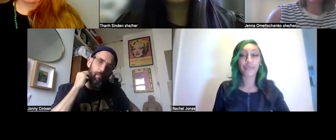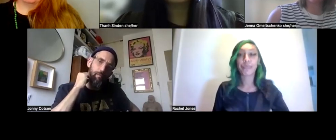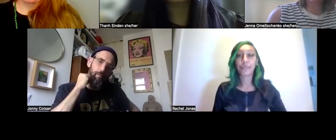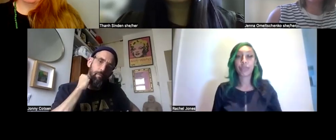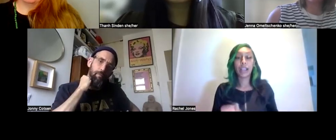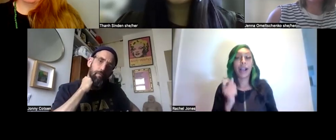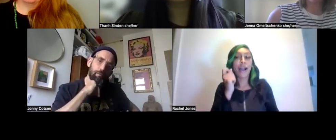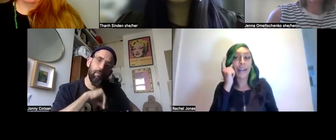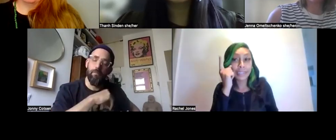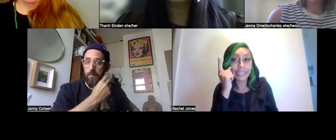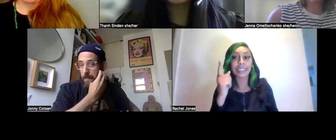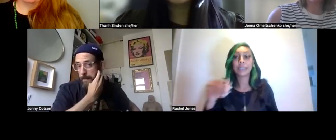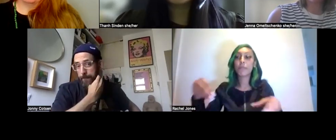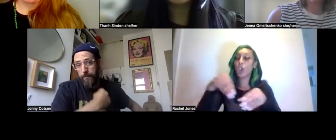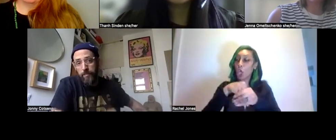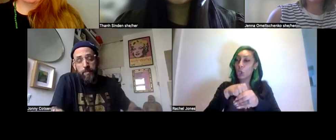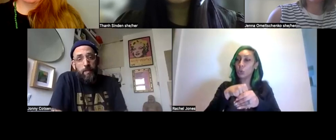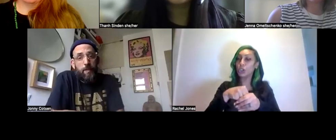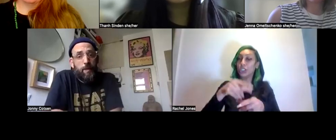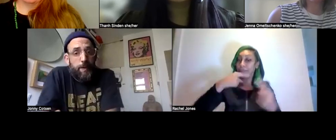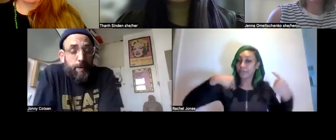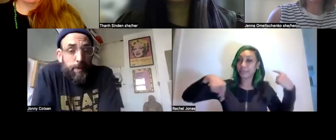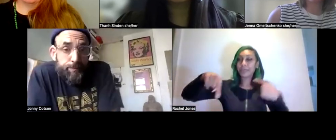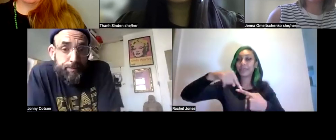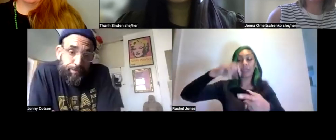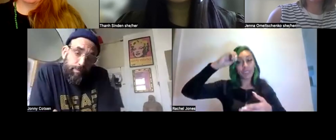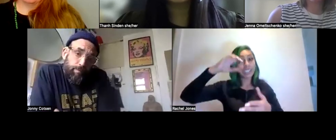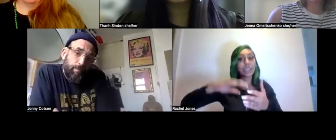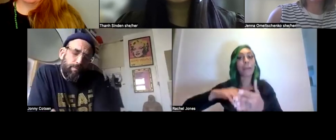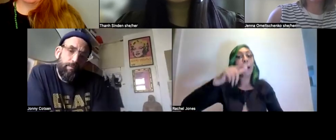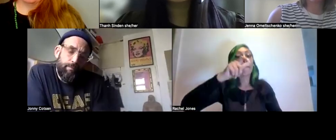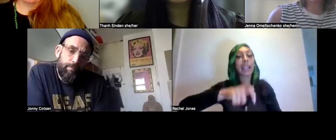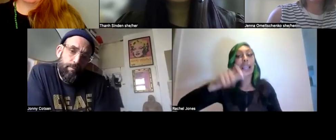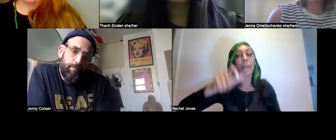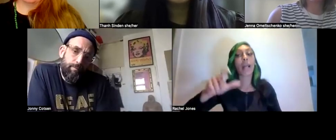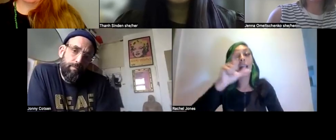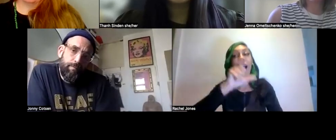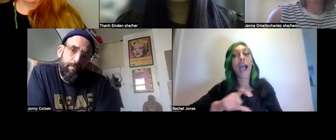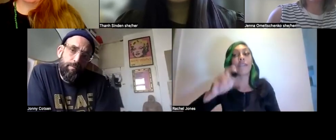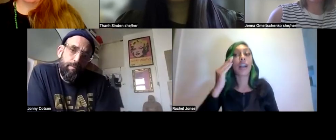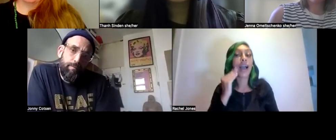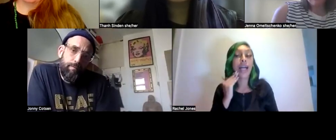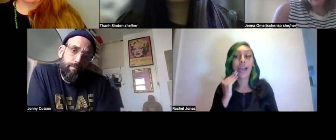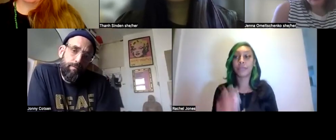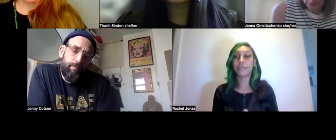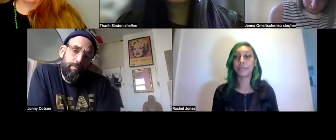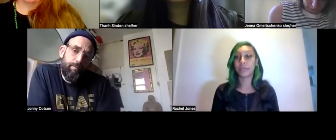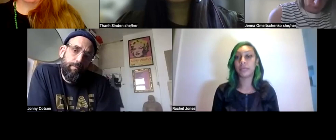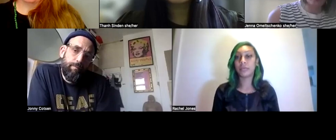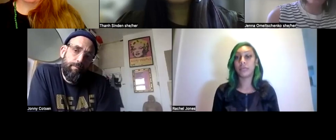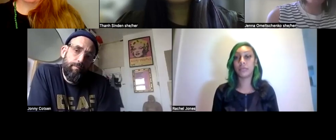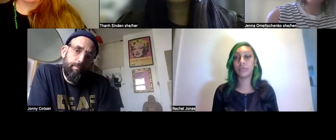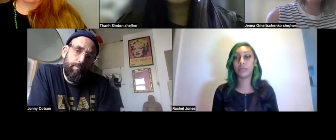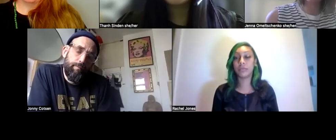experiences that we go through as people of colour working in the sector. And so there was